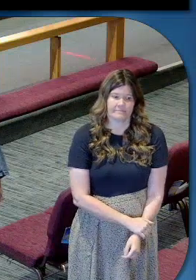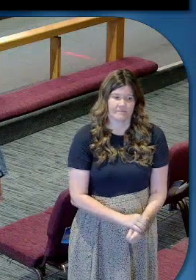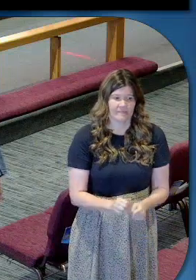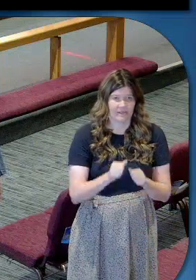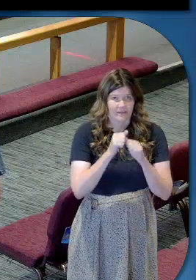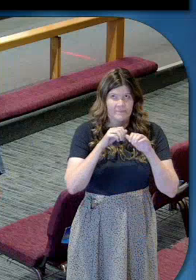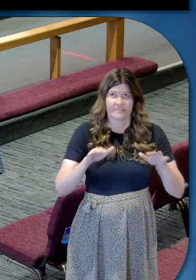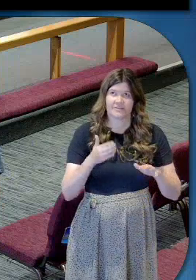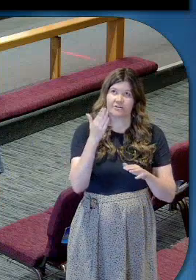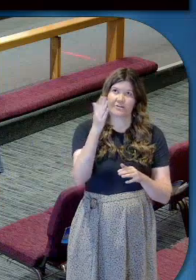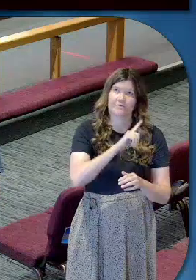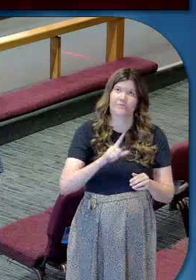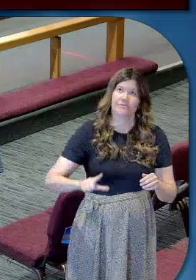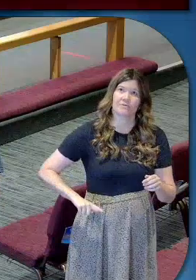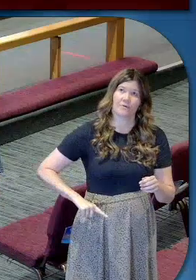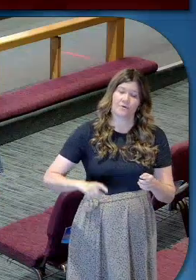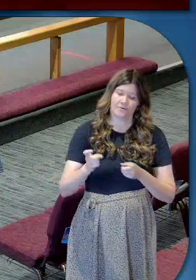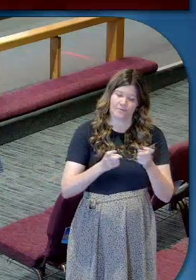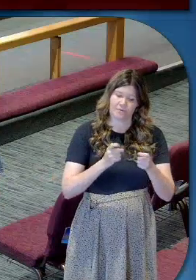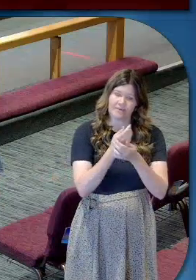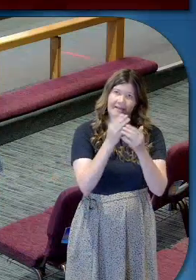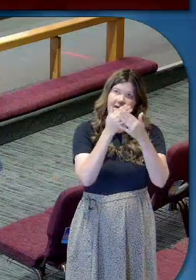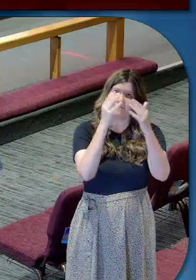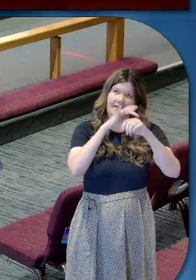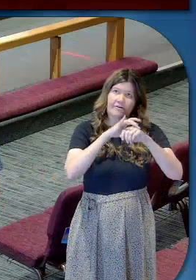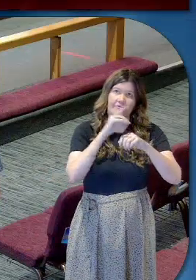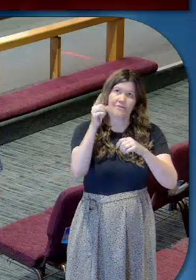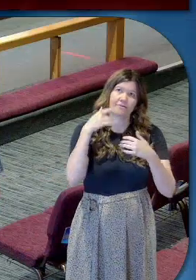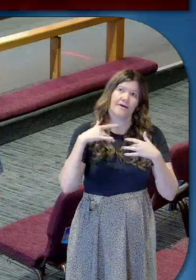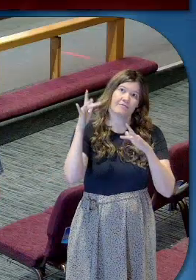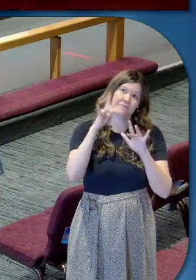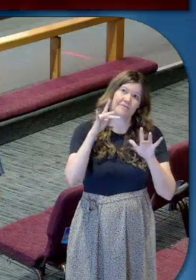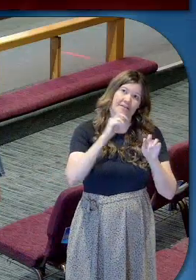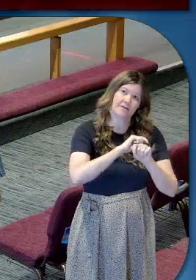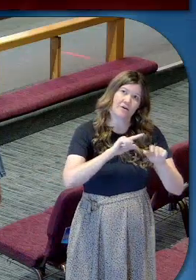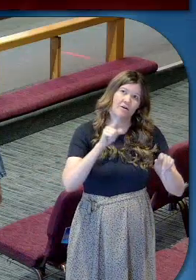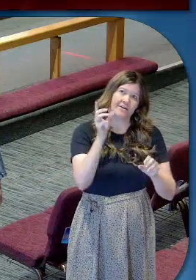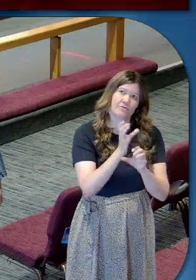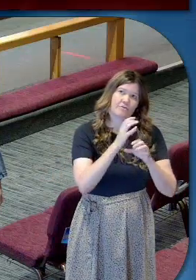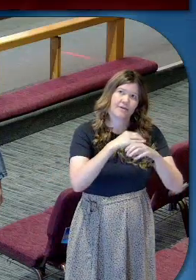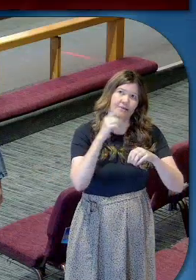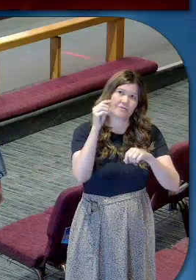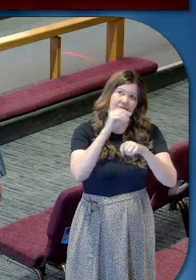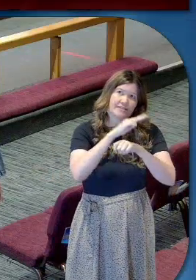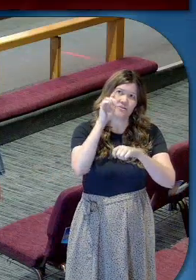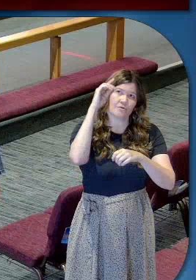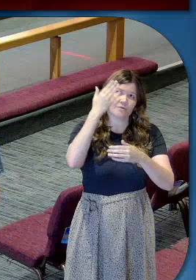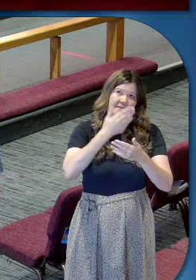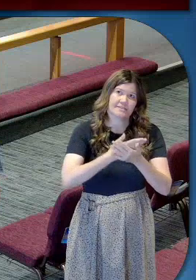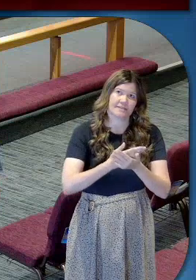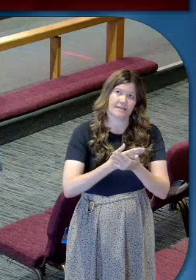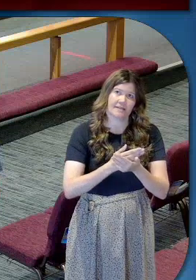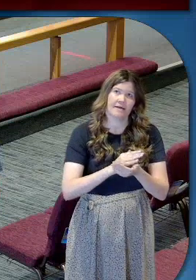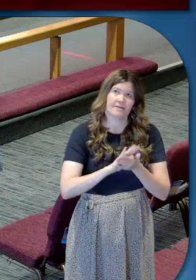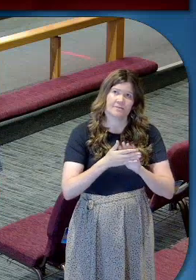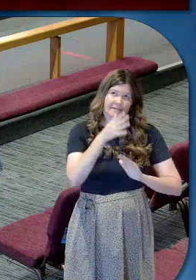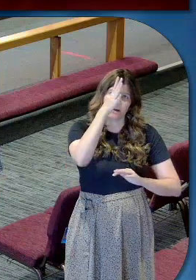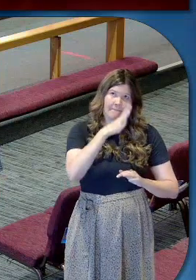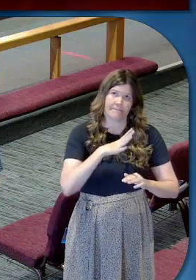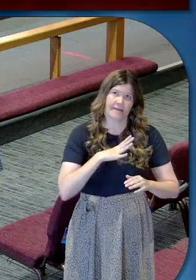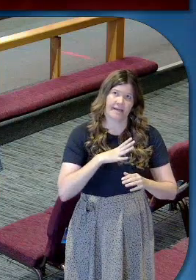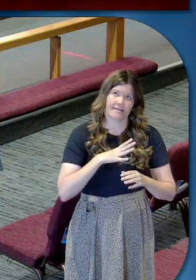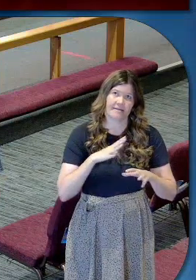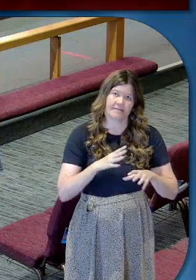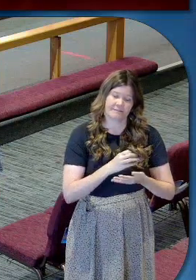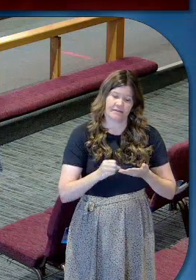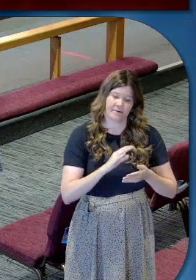Blessed are you, Lord of heaven and earth, you have had mercy on those whom you created. You've sent your only begotten Son into our flesh to bear our sin and be our